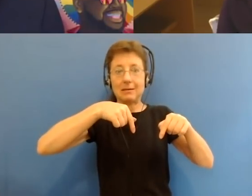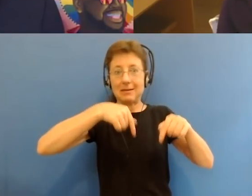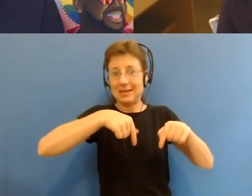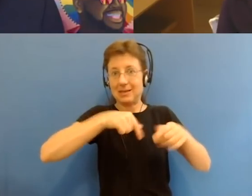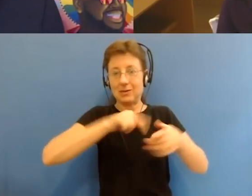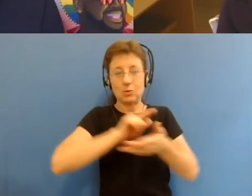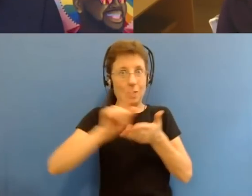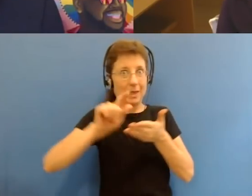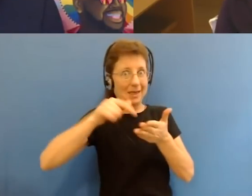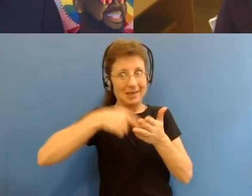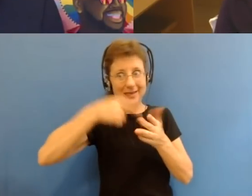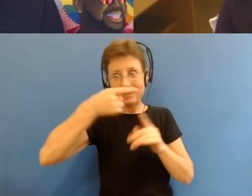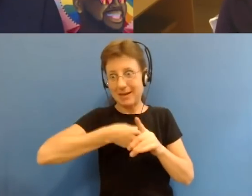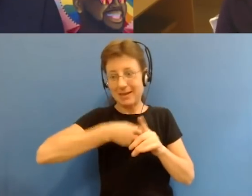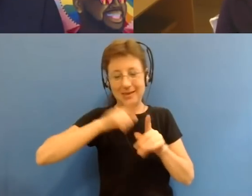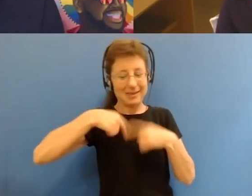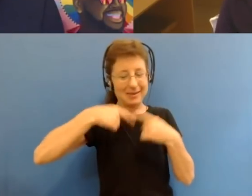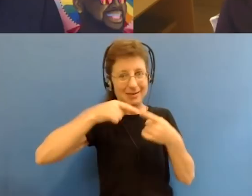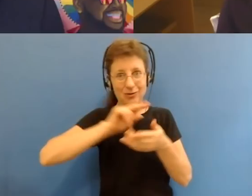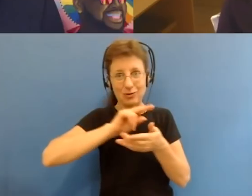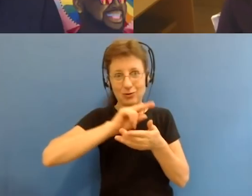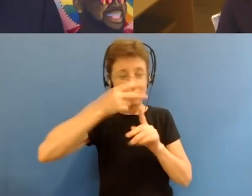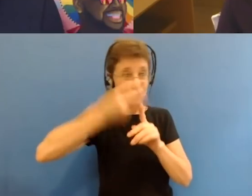or month or 2 months.